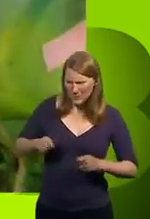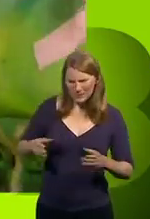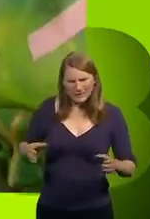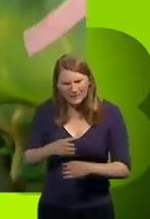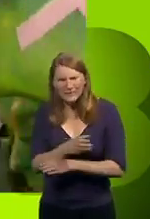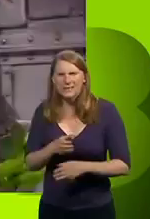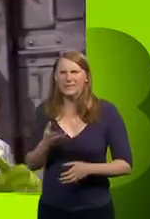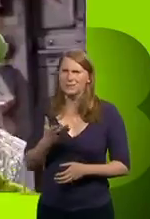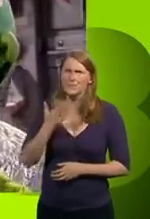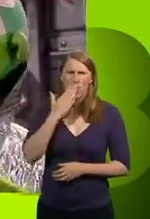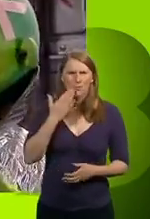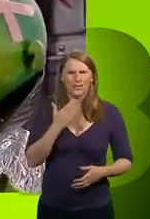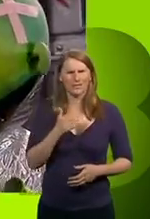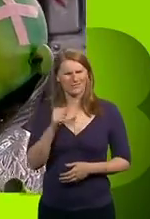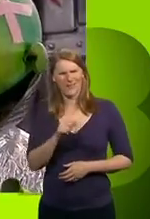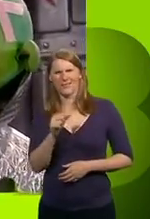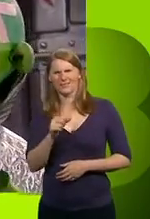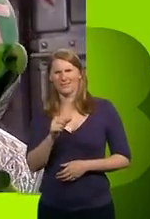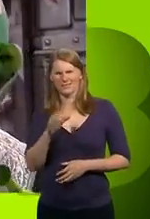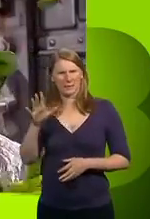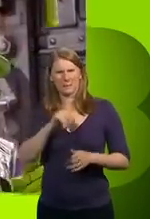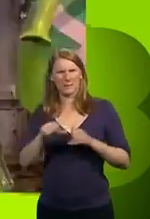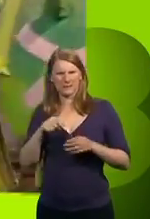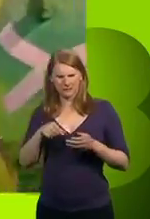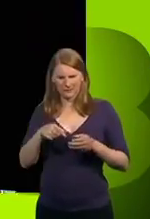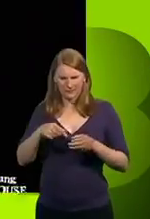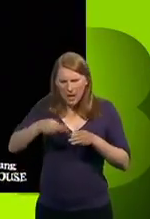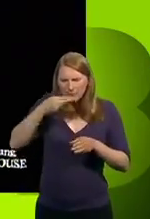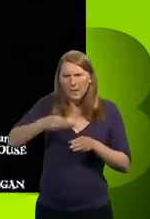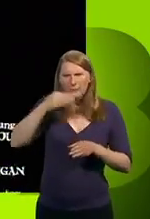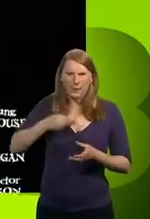Shopping's really boring. Yeah, let's just eat the money instead.